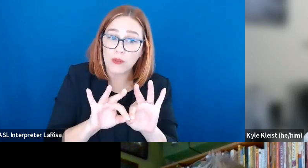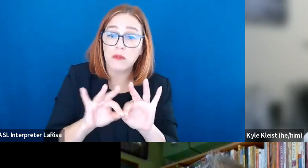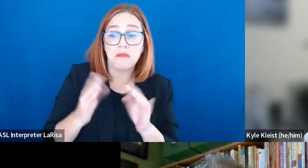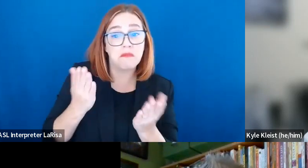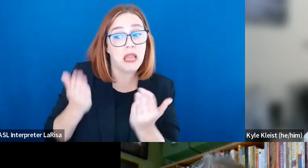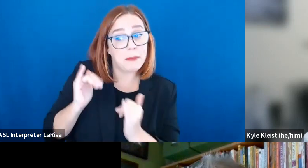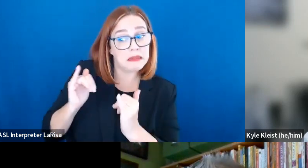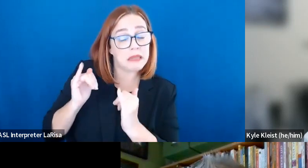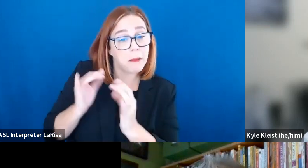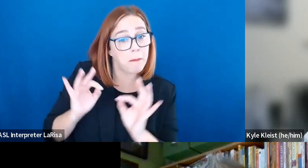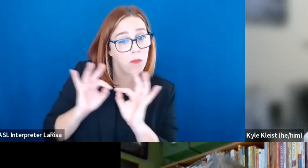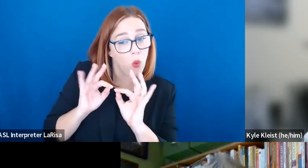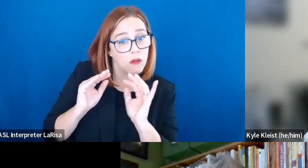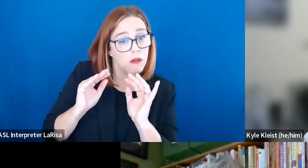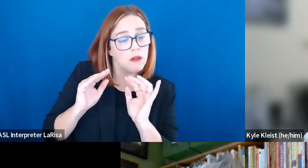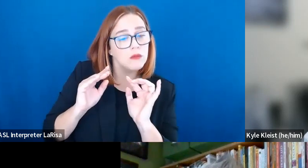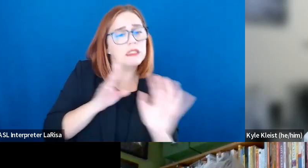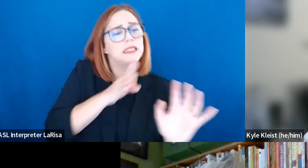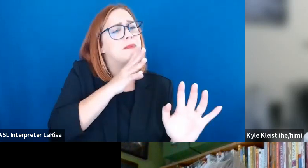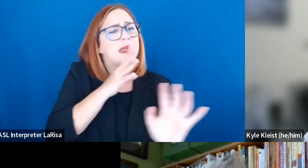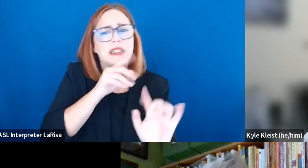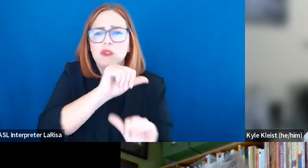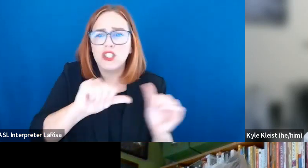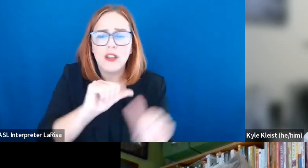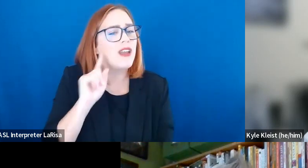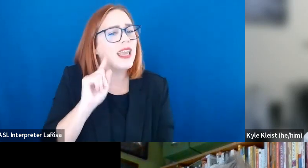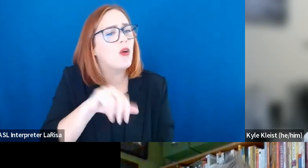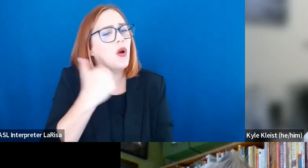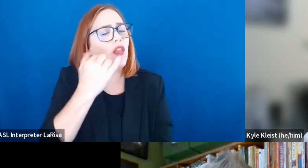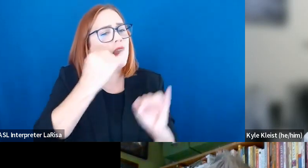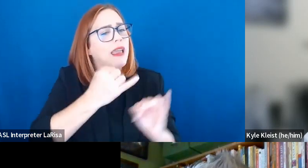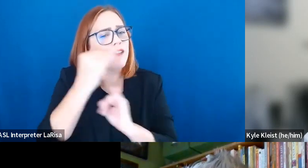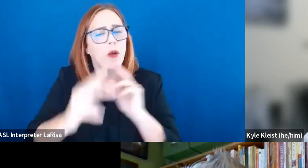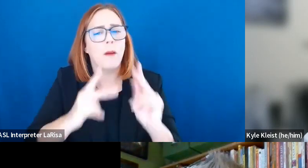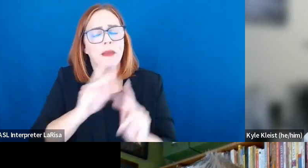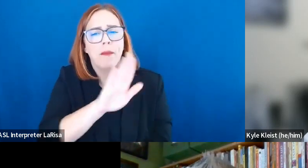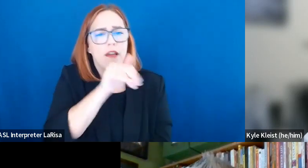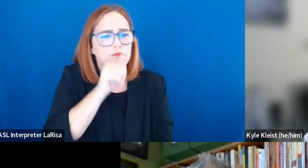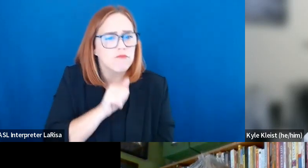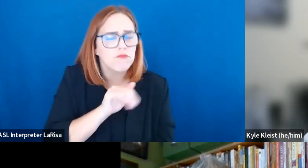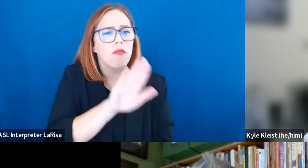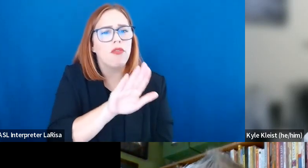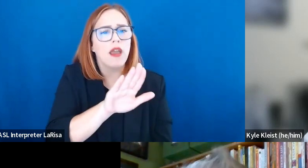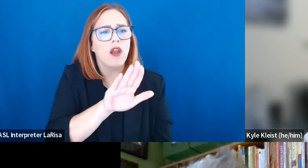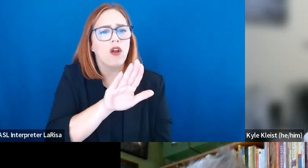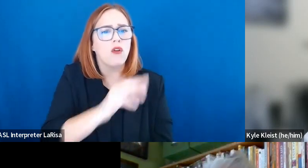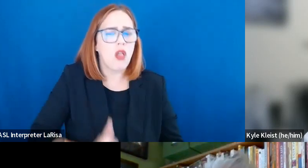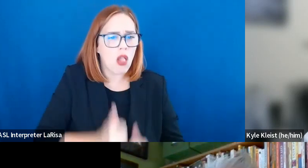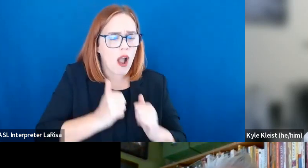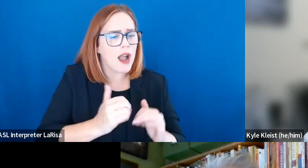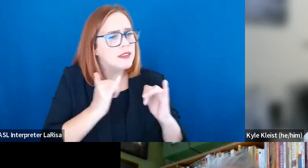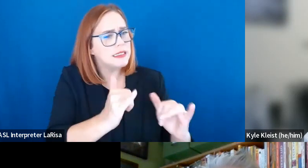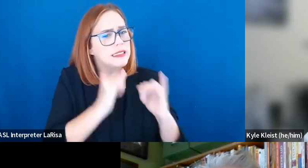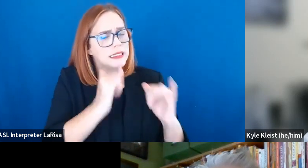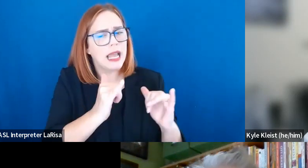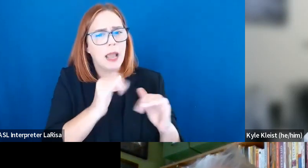to and to hear what other individuals are going through that have the same disability in common with you.